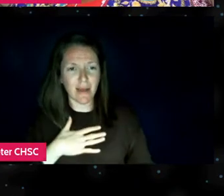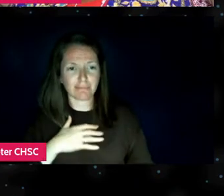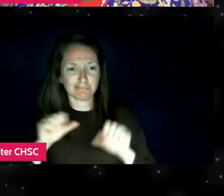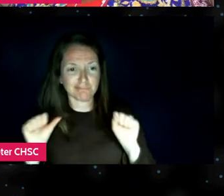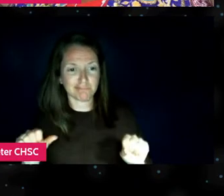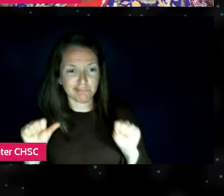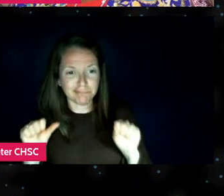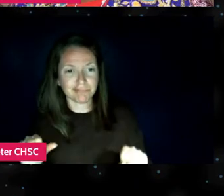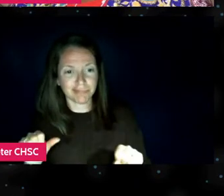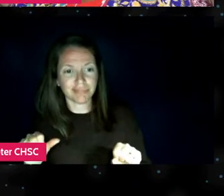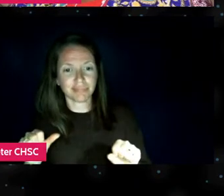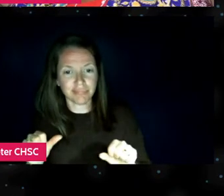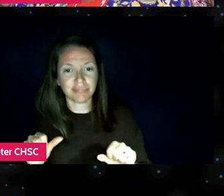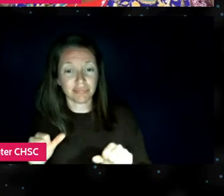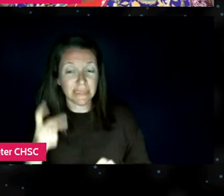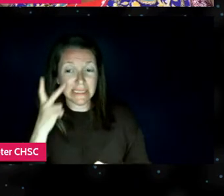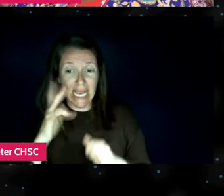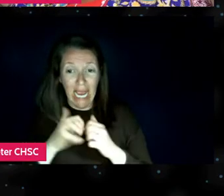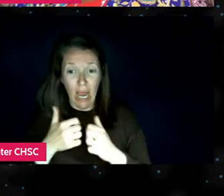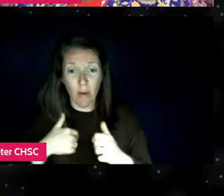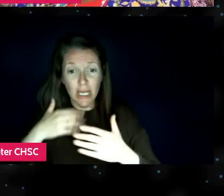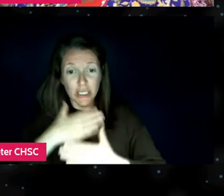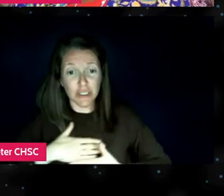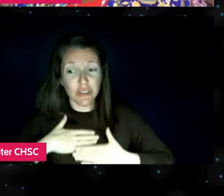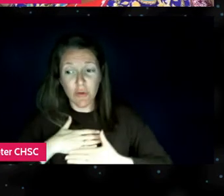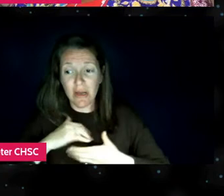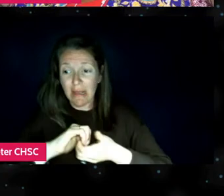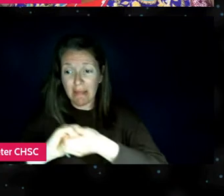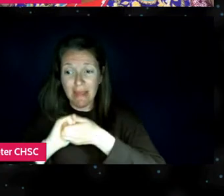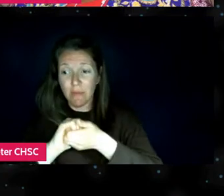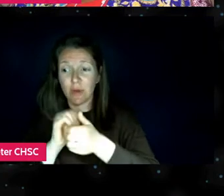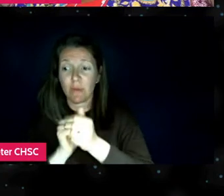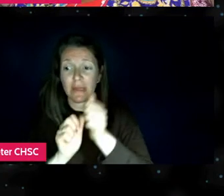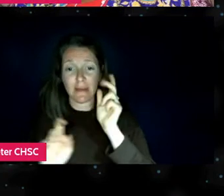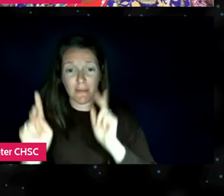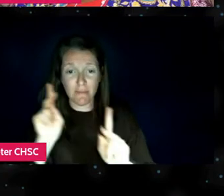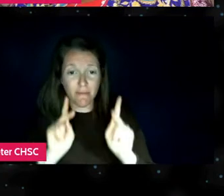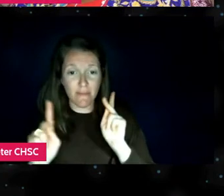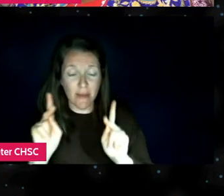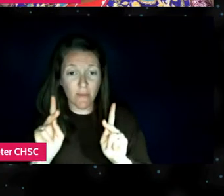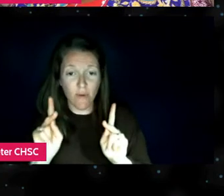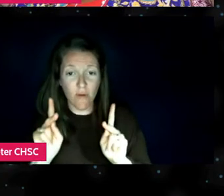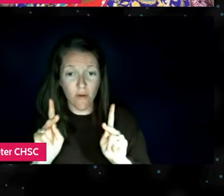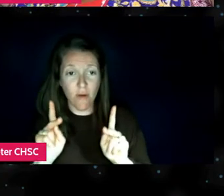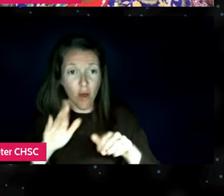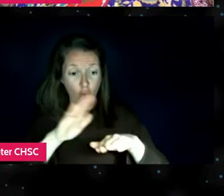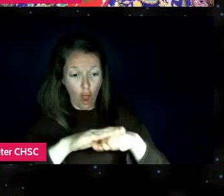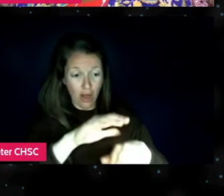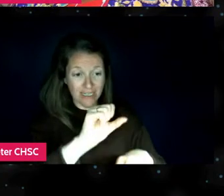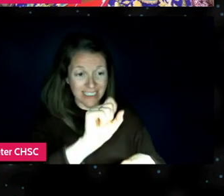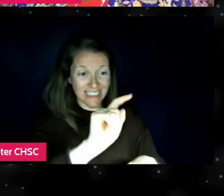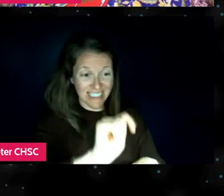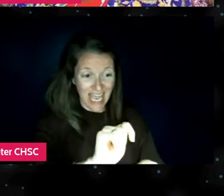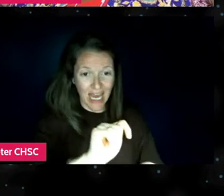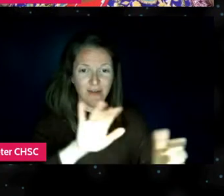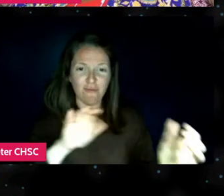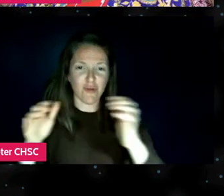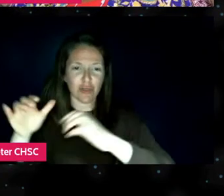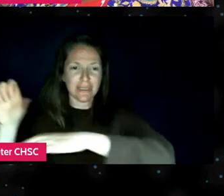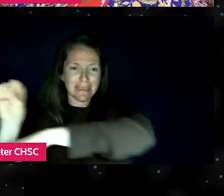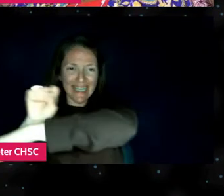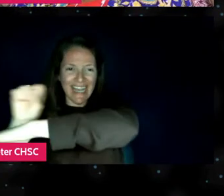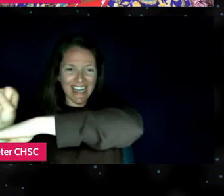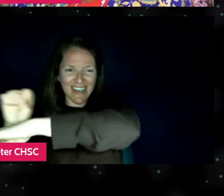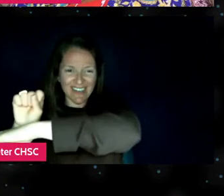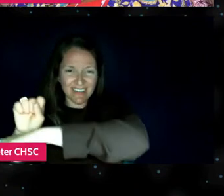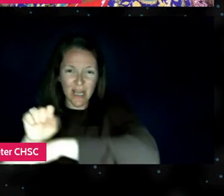and be able to see how I enjoyed collaborating with people on set versus on stage. And it was such a, I will never forget that production,